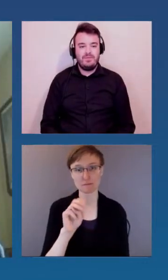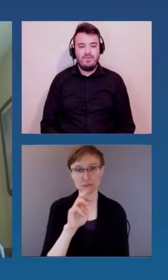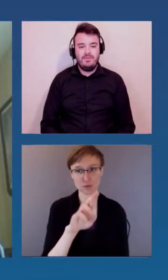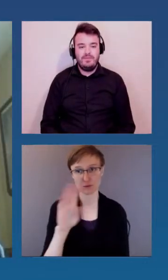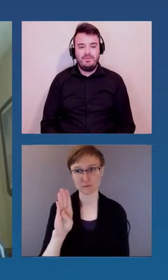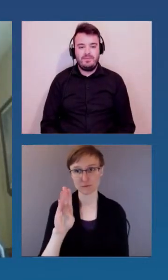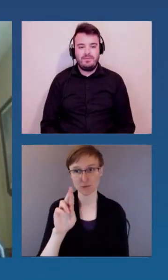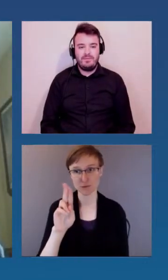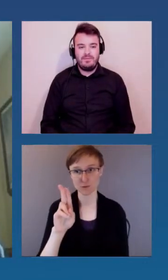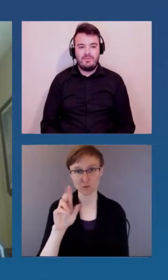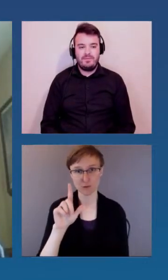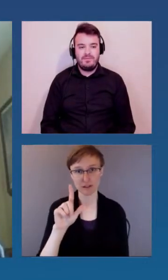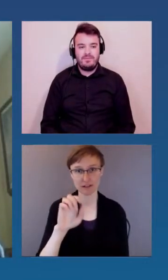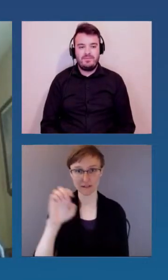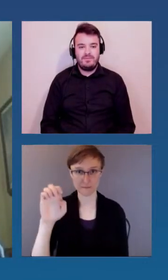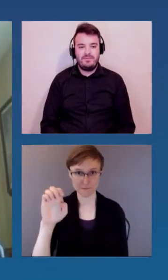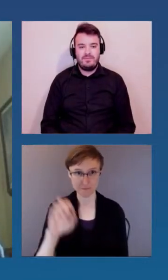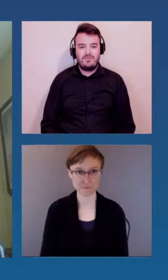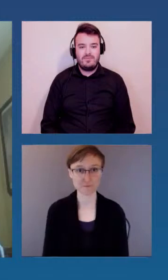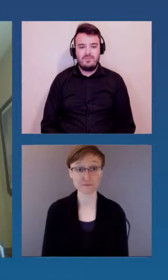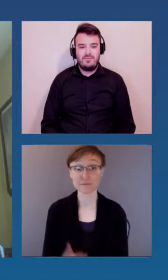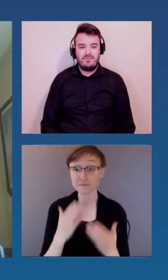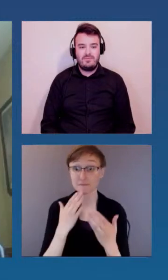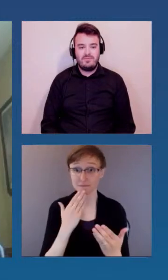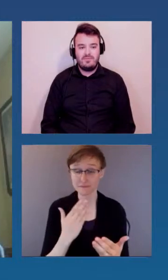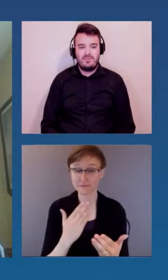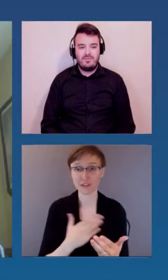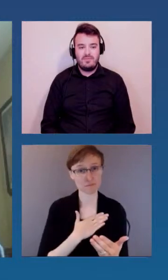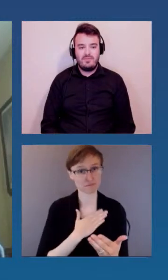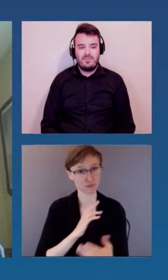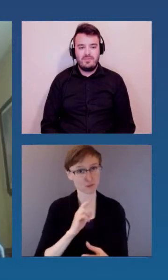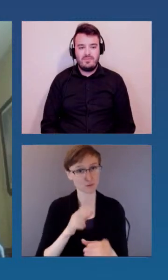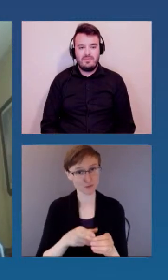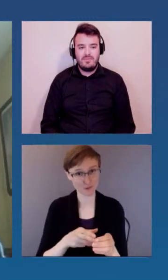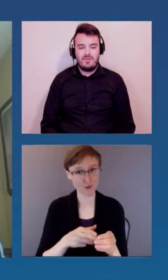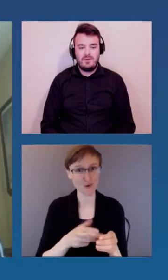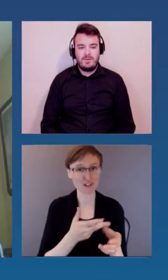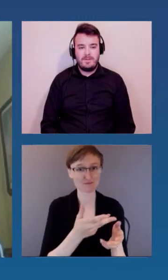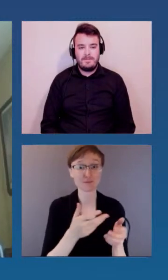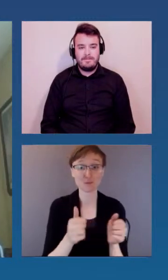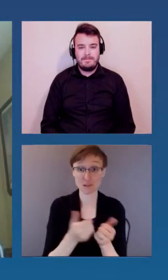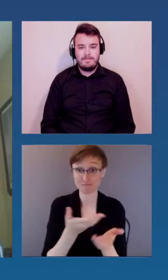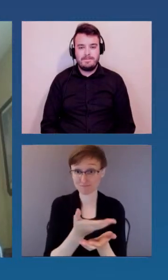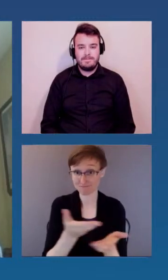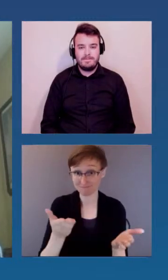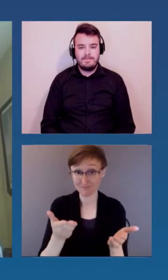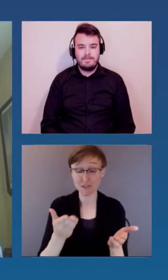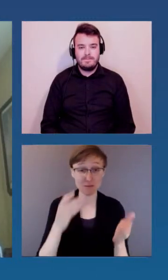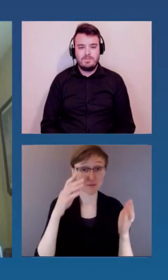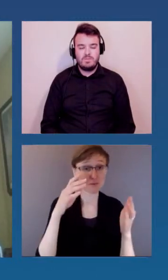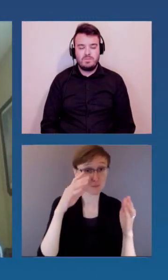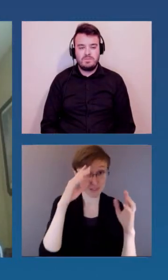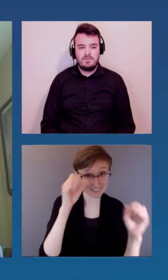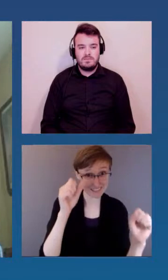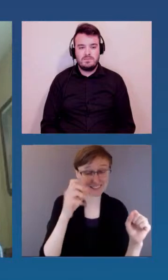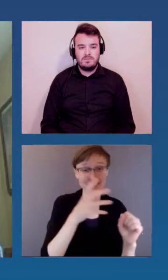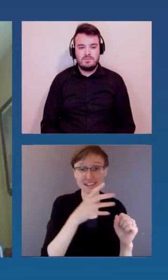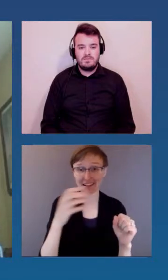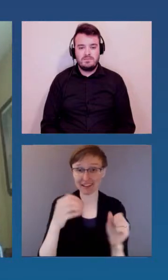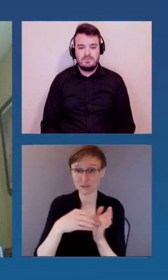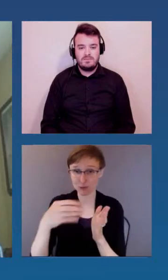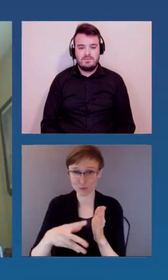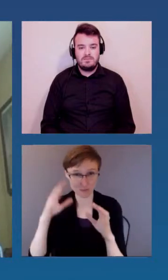engageante et solidaire. Many people are working hard to keep COVID manageable in our community, and I want to thank you for doing